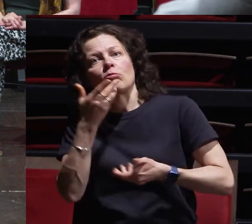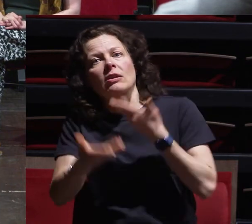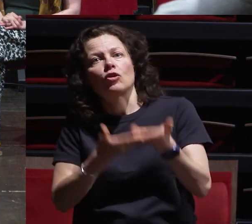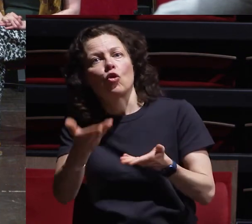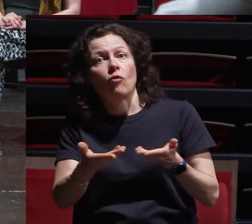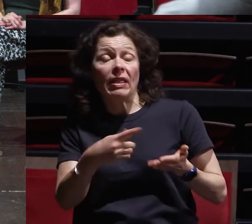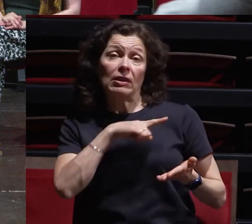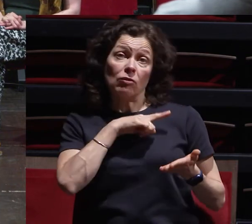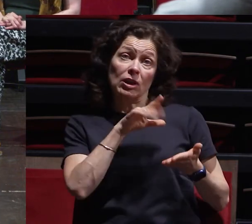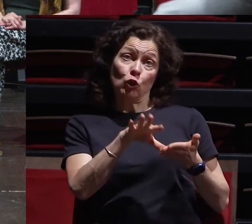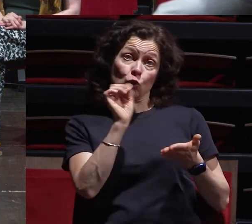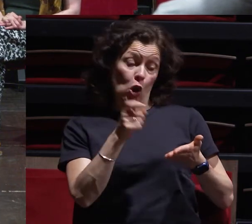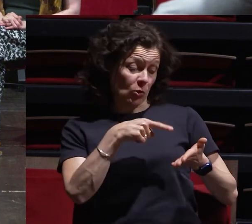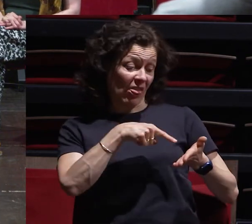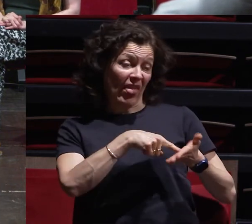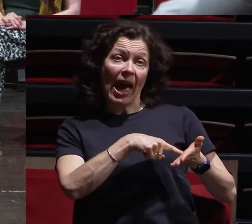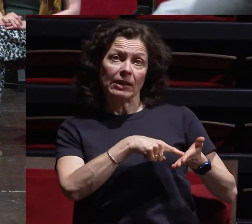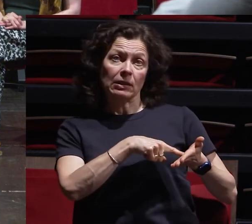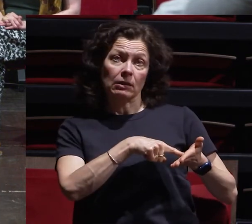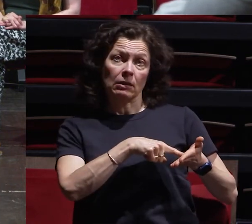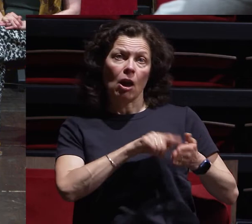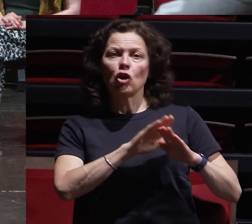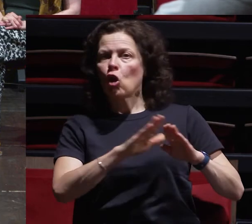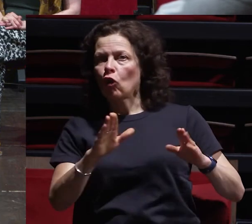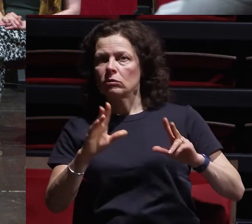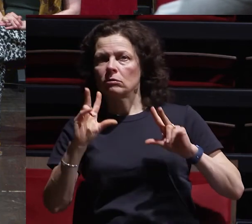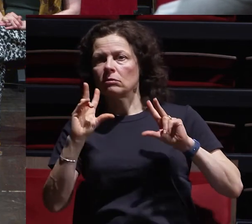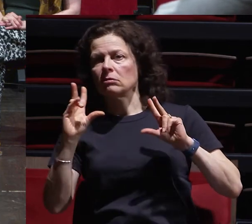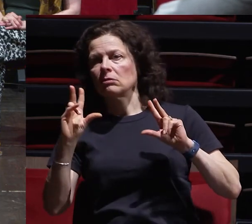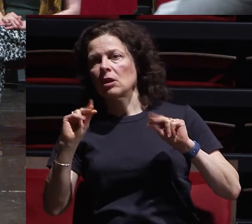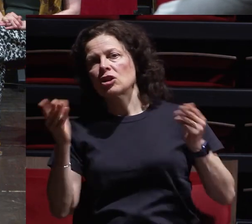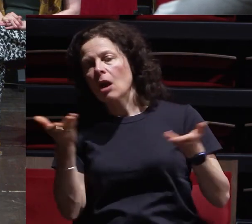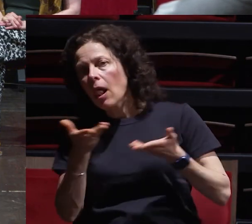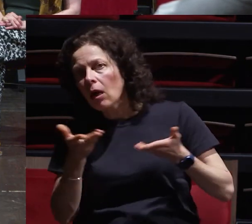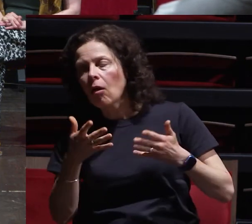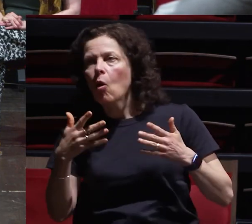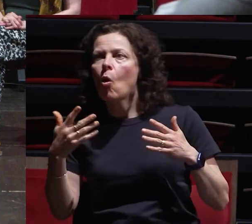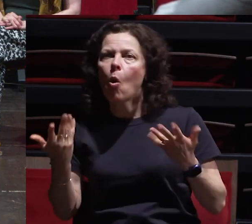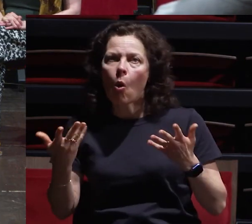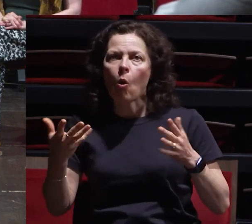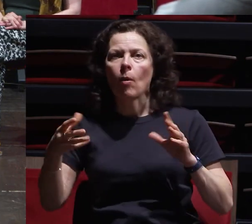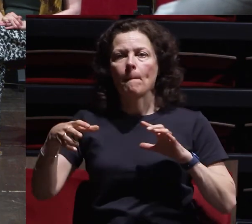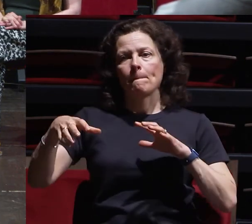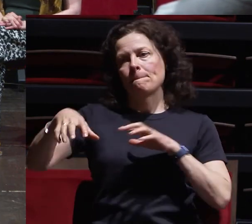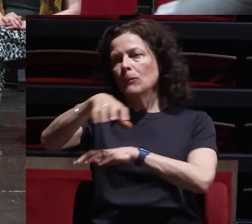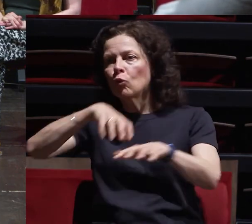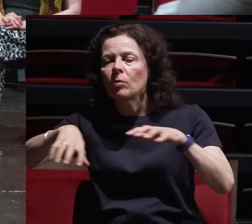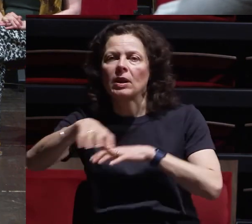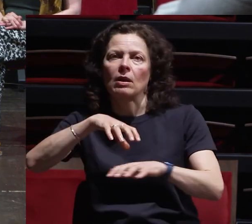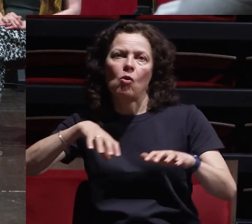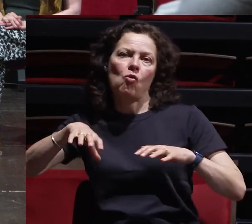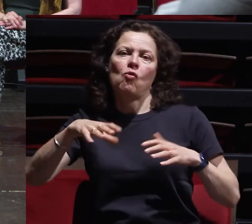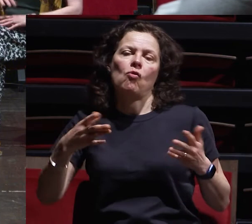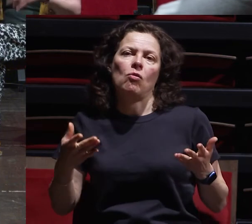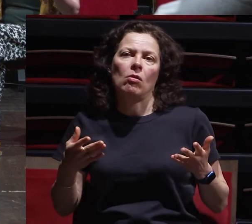beat. Like, there's a reason why you've chosen that rather than dialogue or a